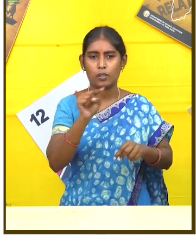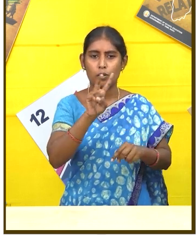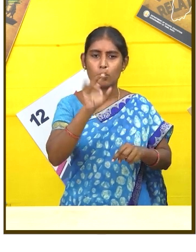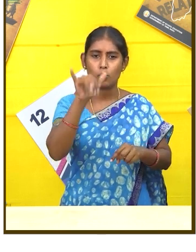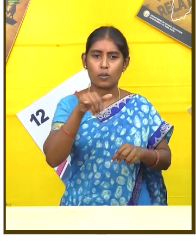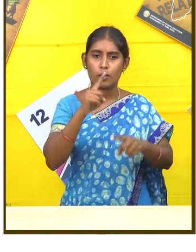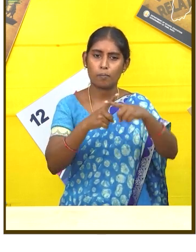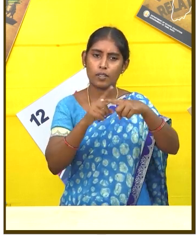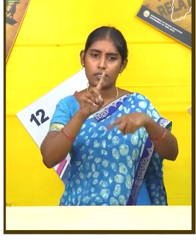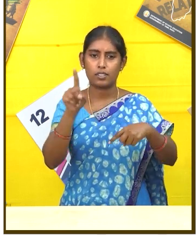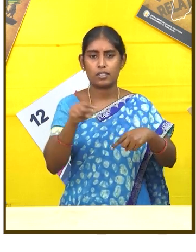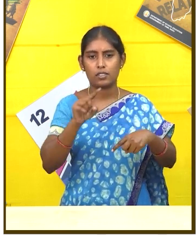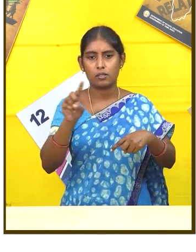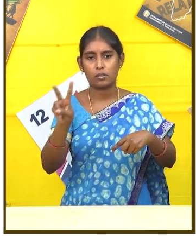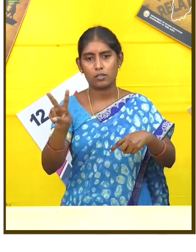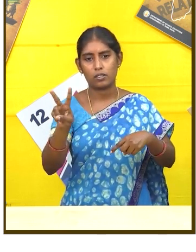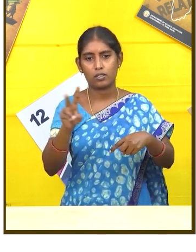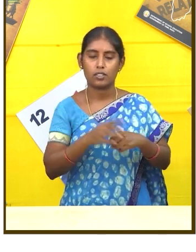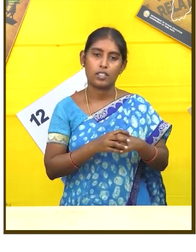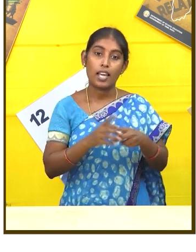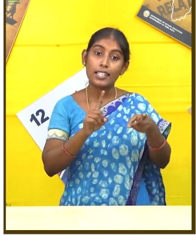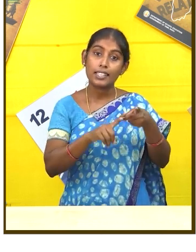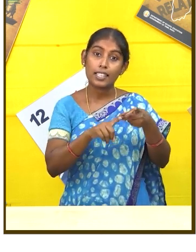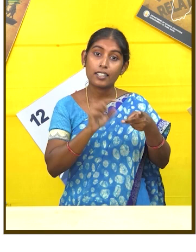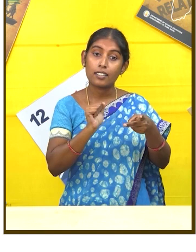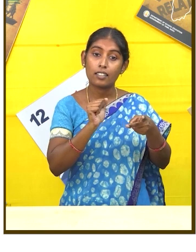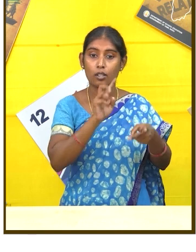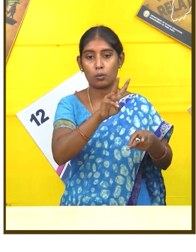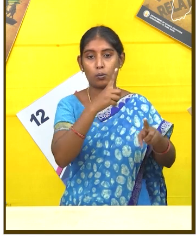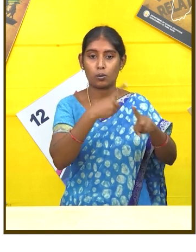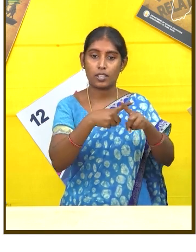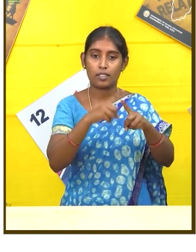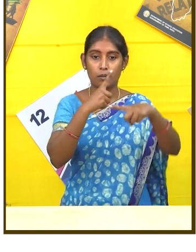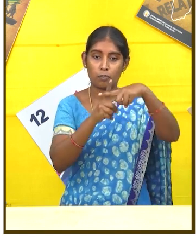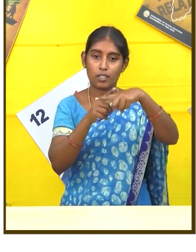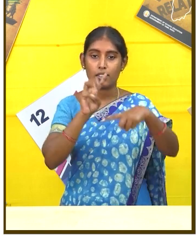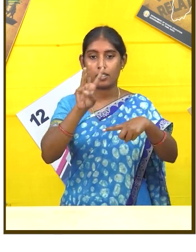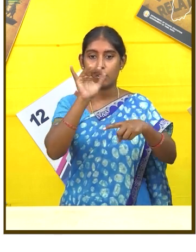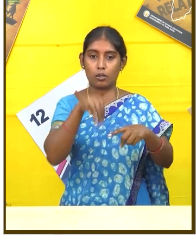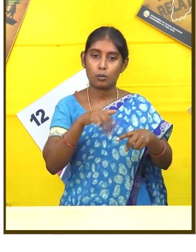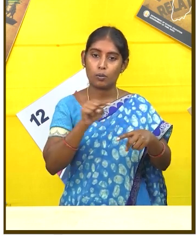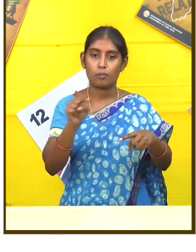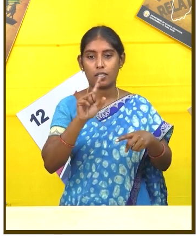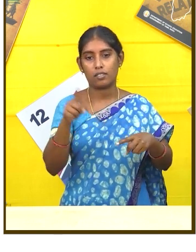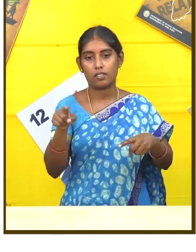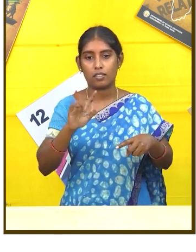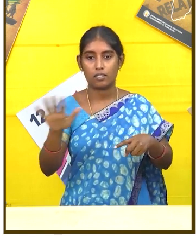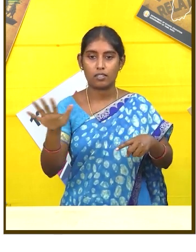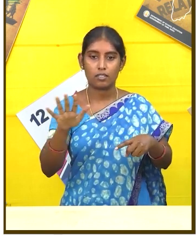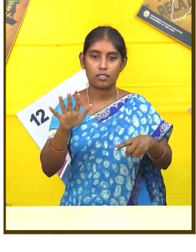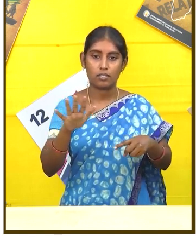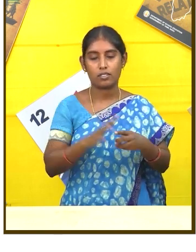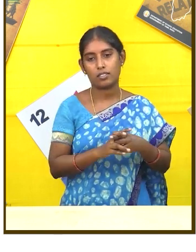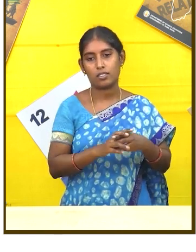2y plus z equal to as equation 1. The second one, 2x plus 3y minus z equal to 5 as equation